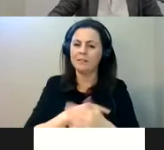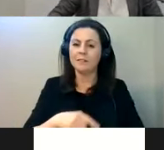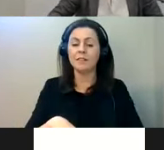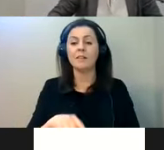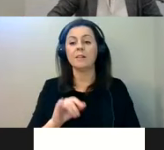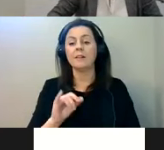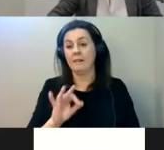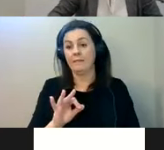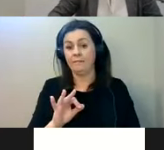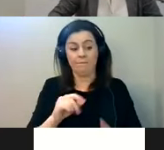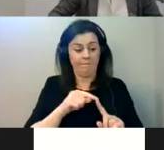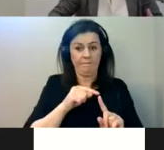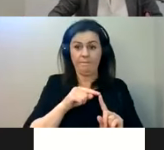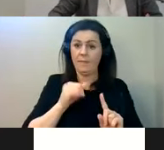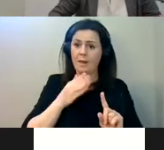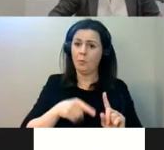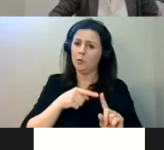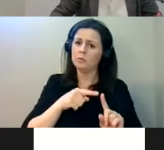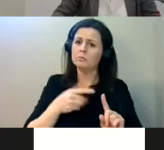sufficiency to ask, or